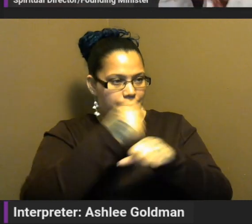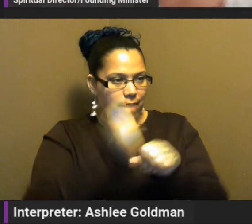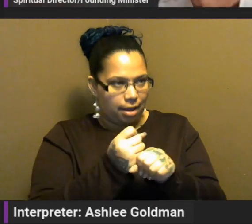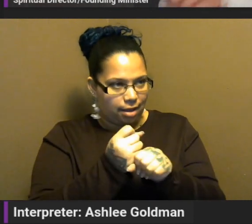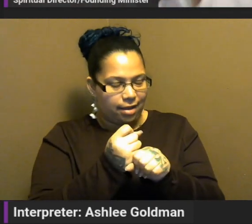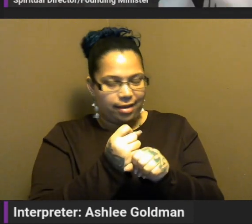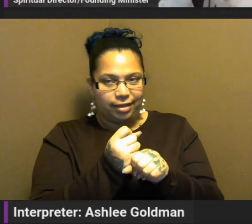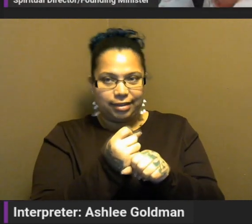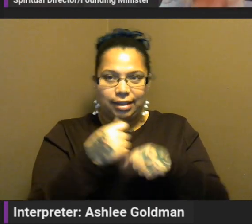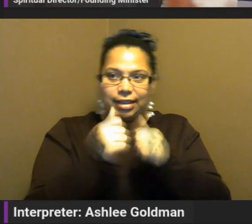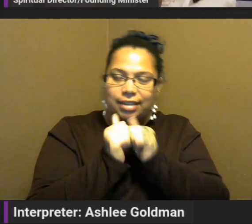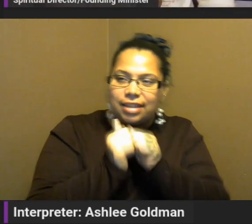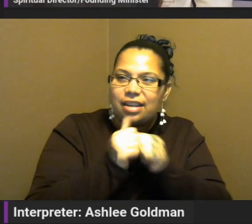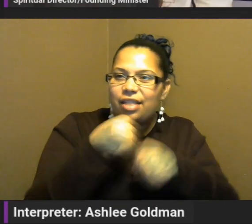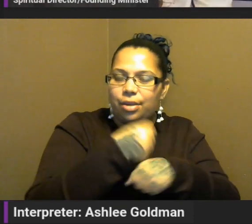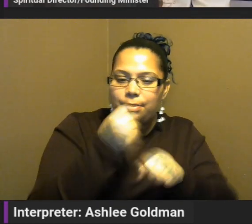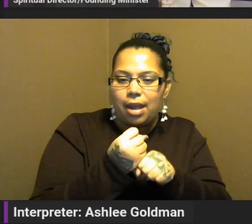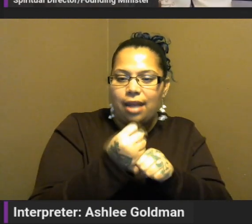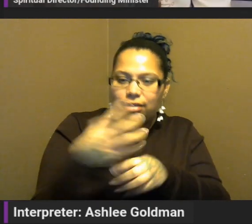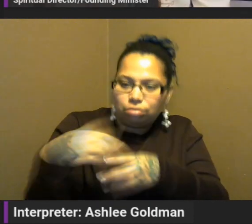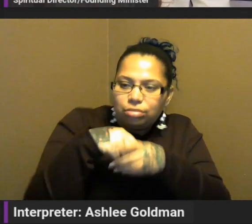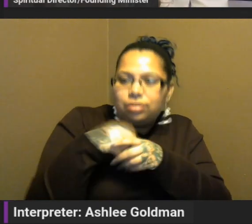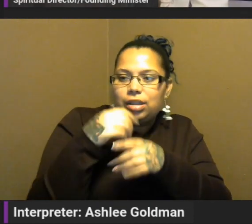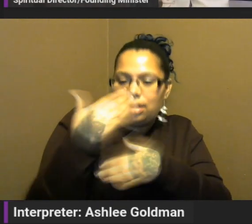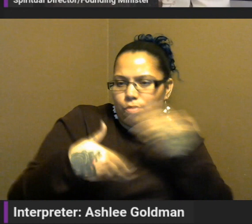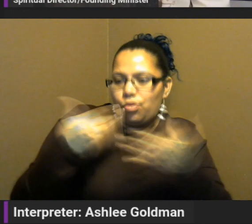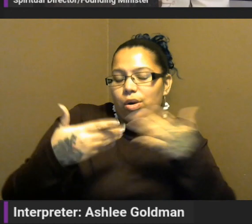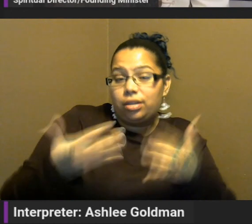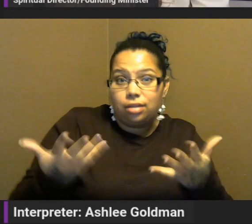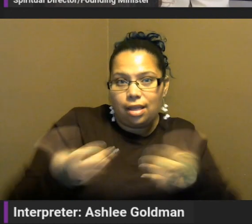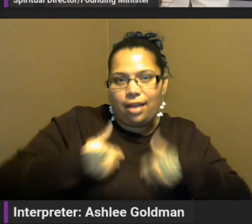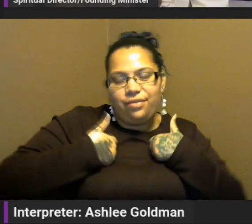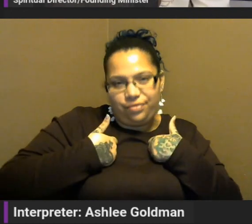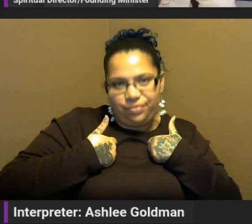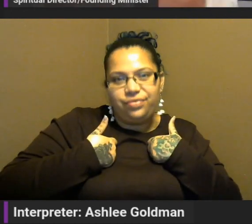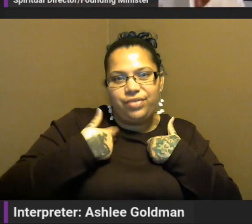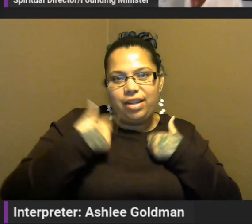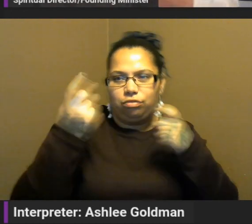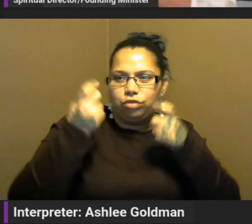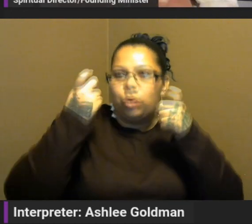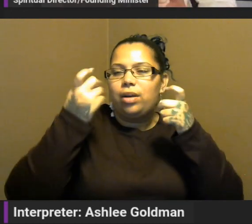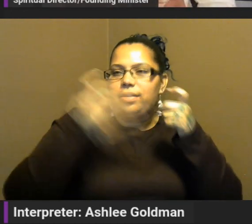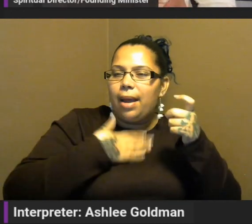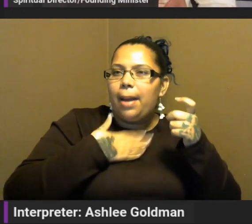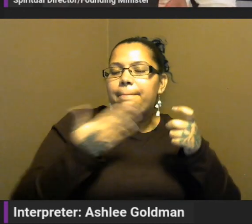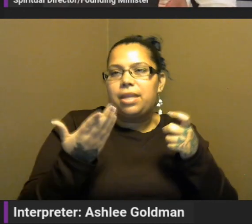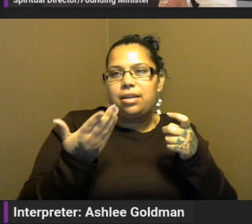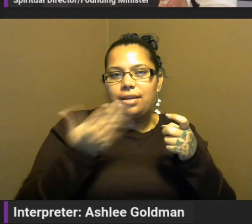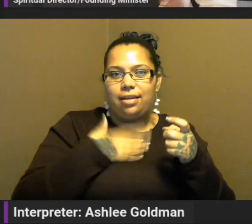and participates in the process of life. And I rejoice and am glad in my